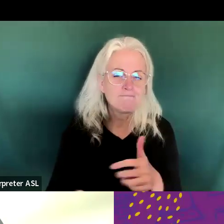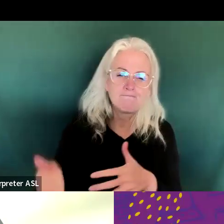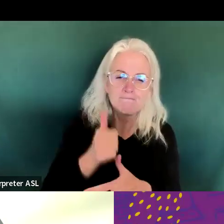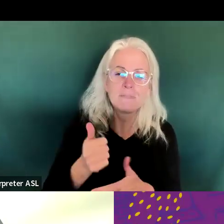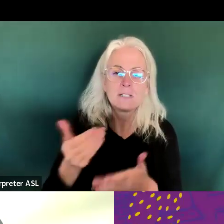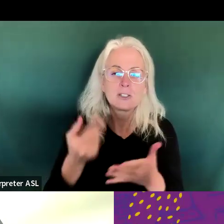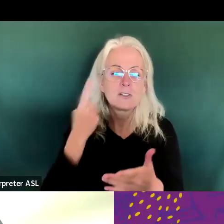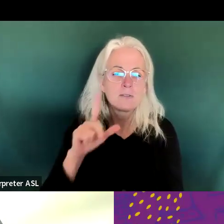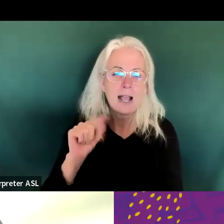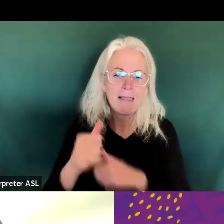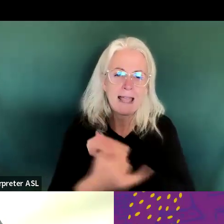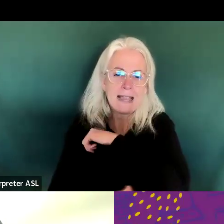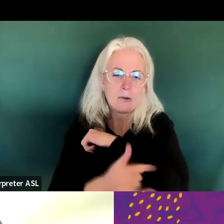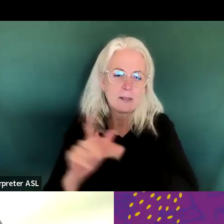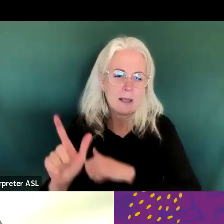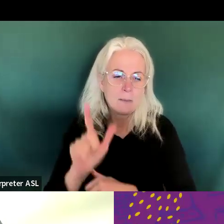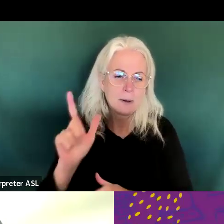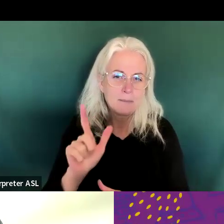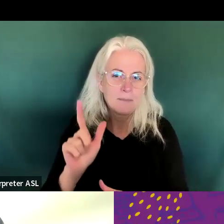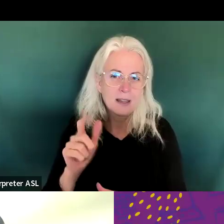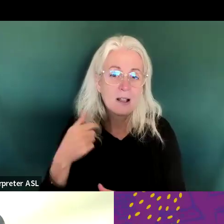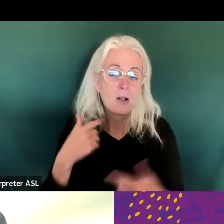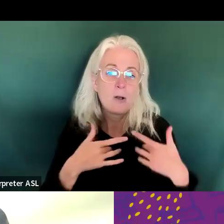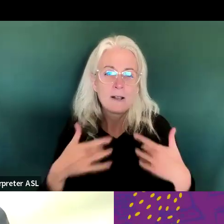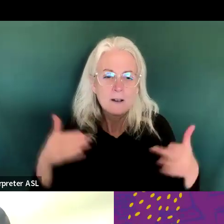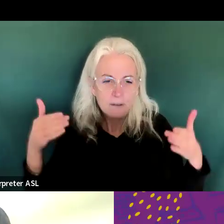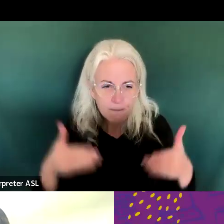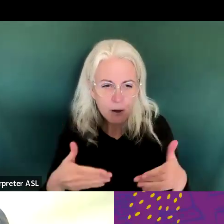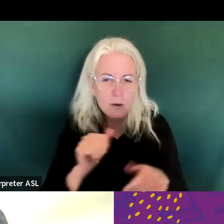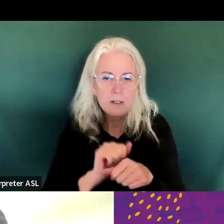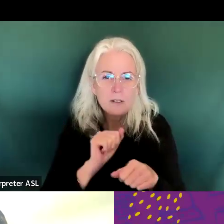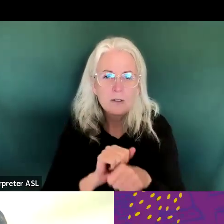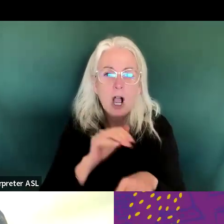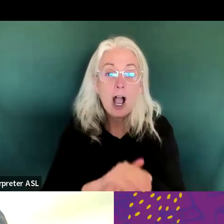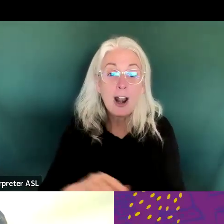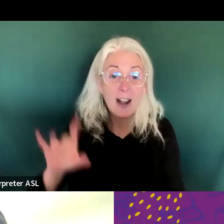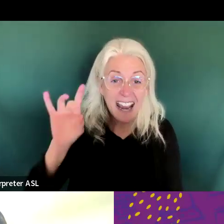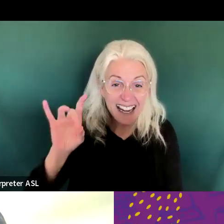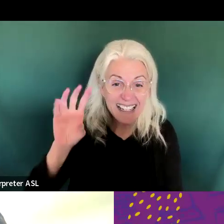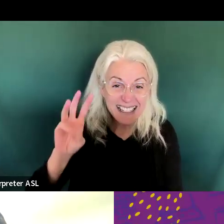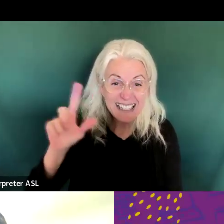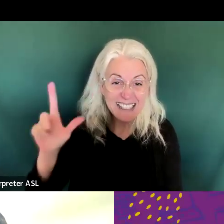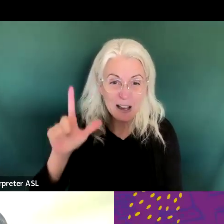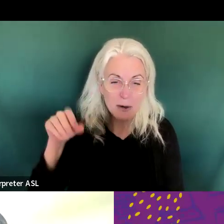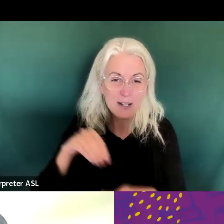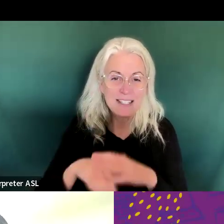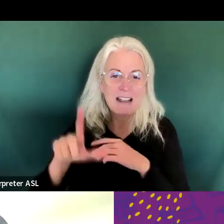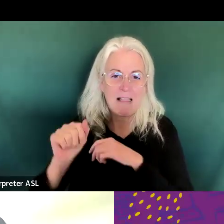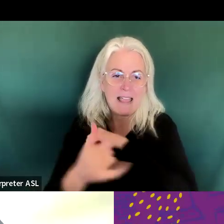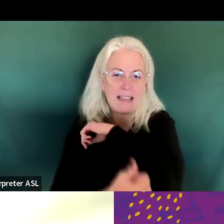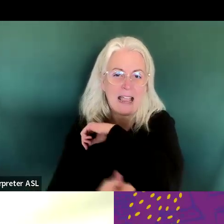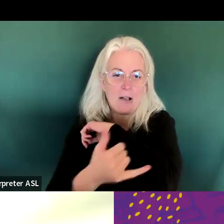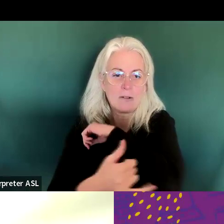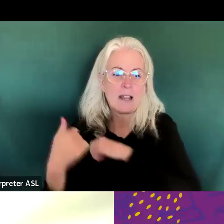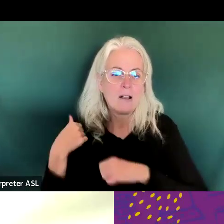for LA County Library. We use it to focus our work across our 86 locations throughout LA County. And